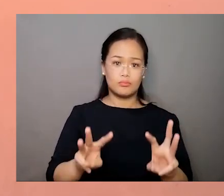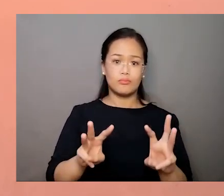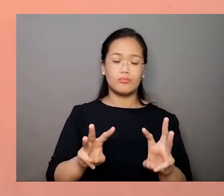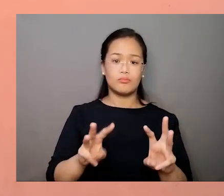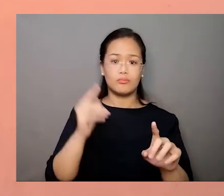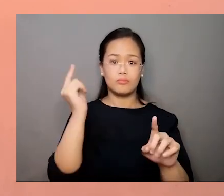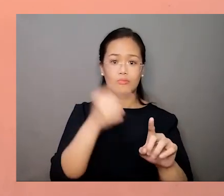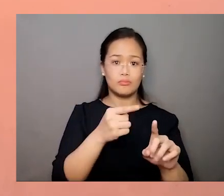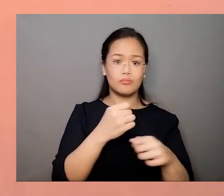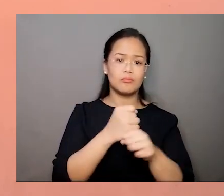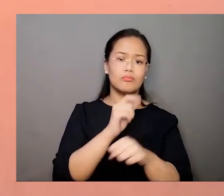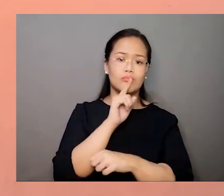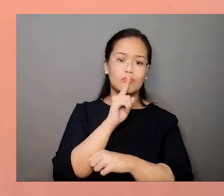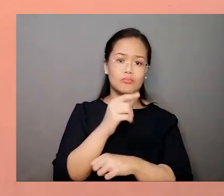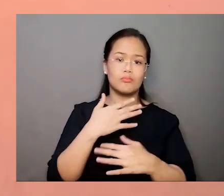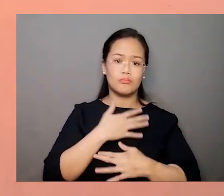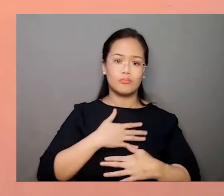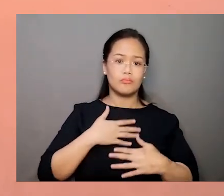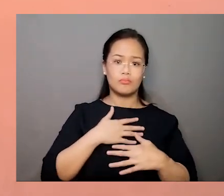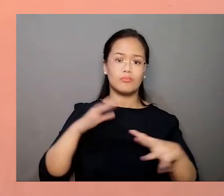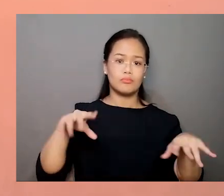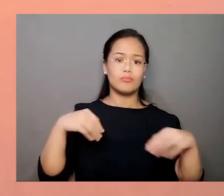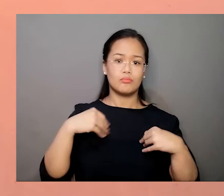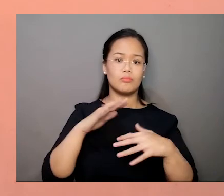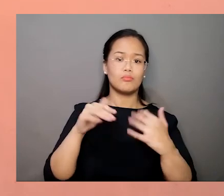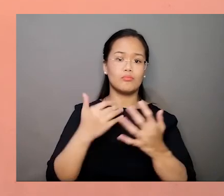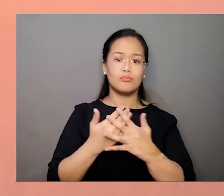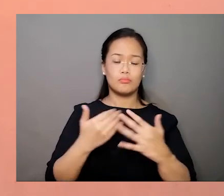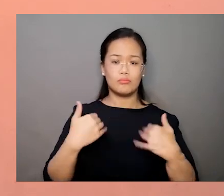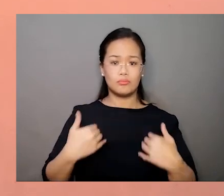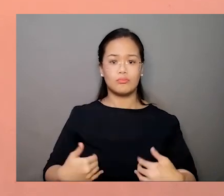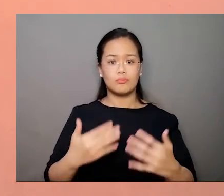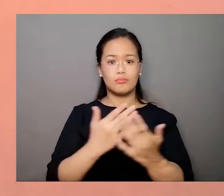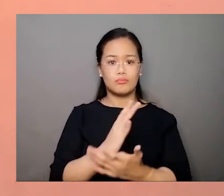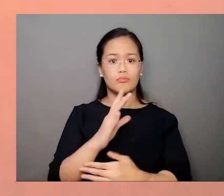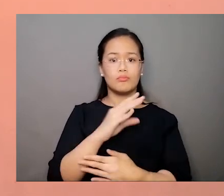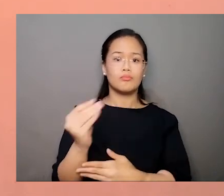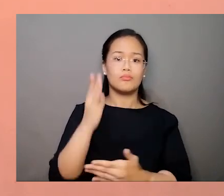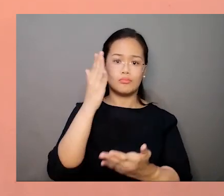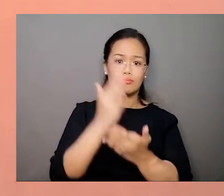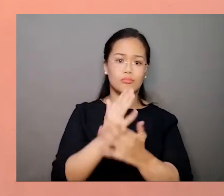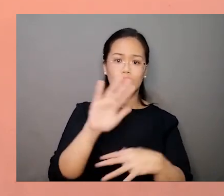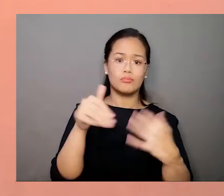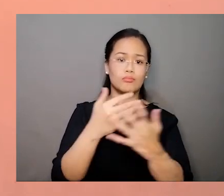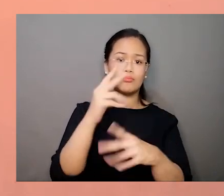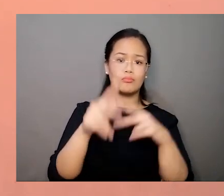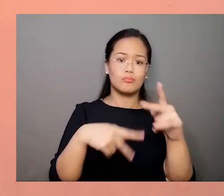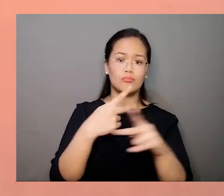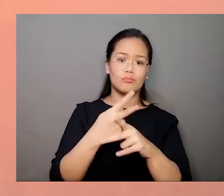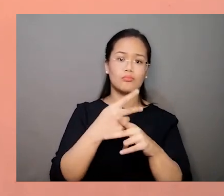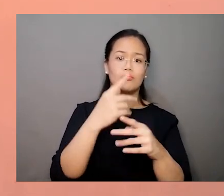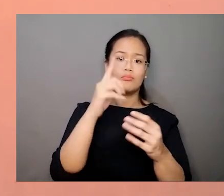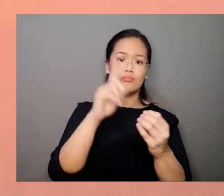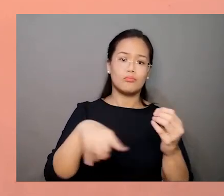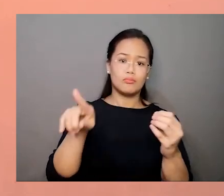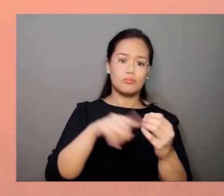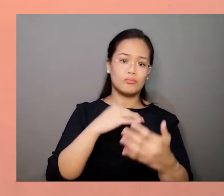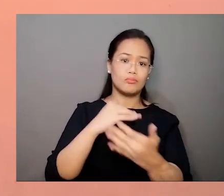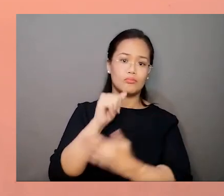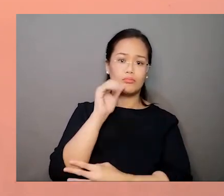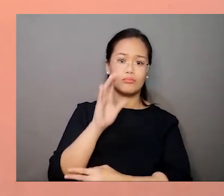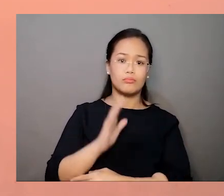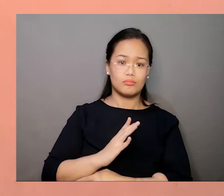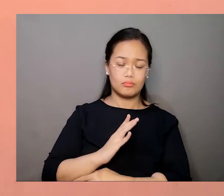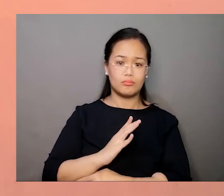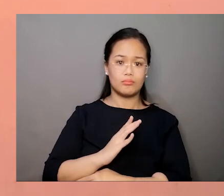at ensuring the enjoyment of all of human rights and at eliminating all forms of discrimination